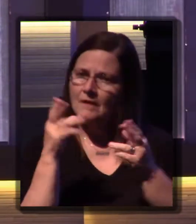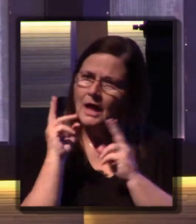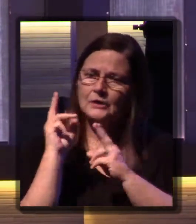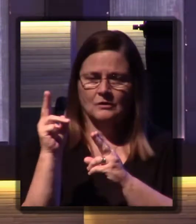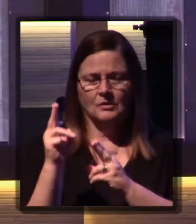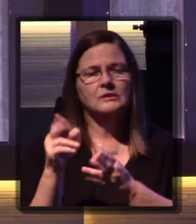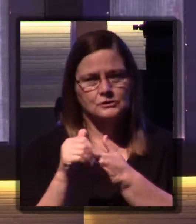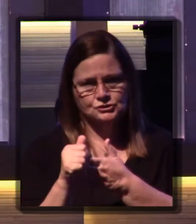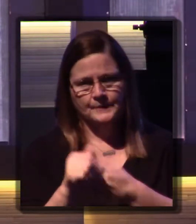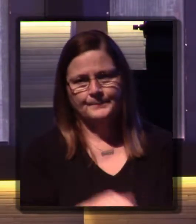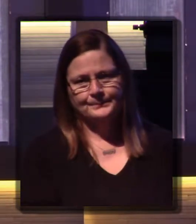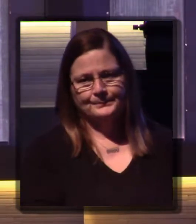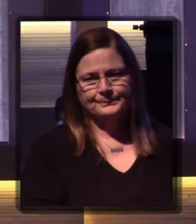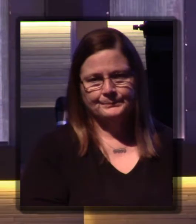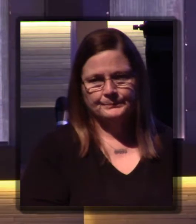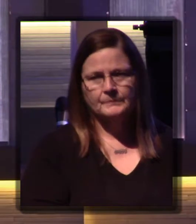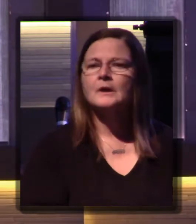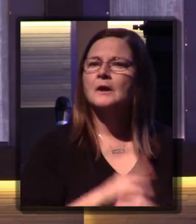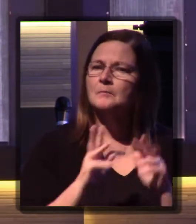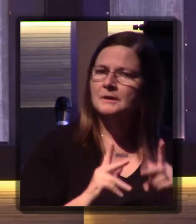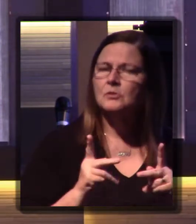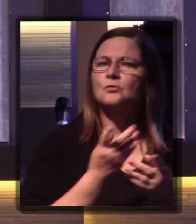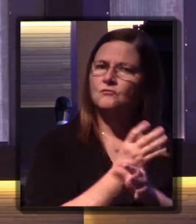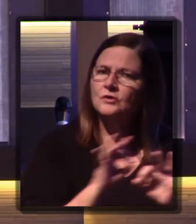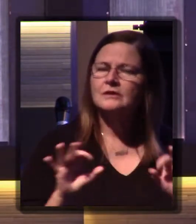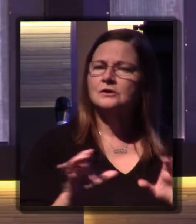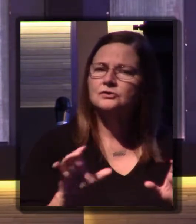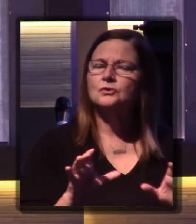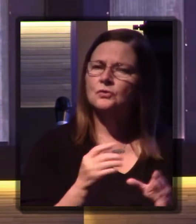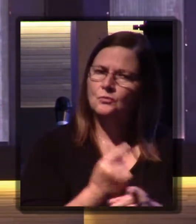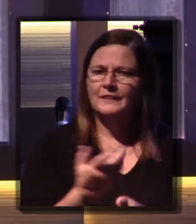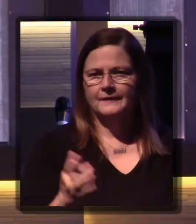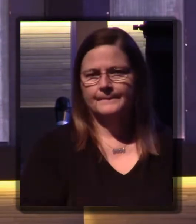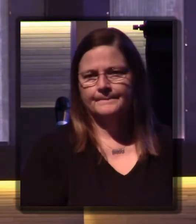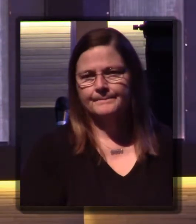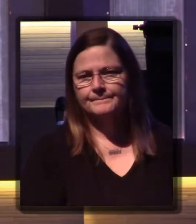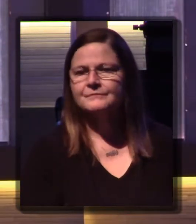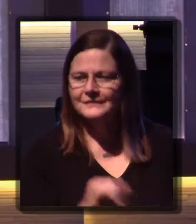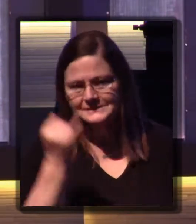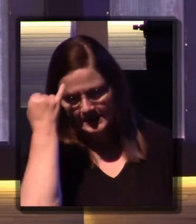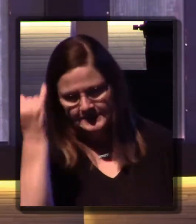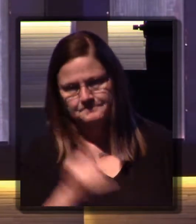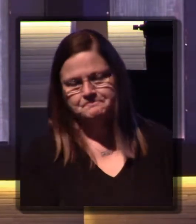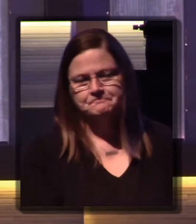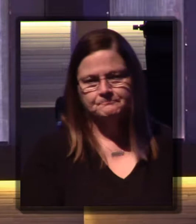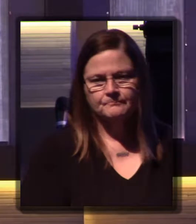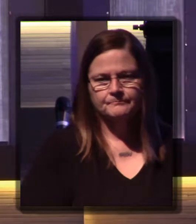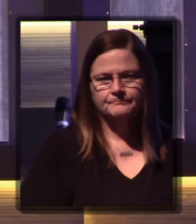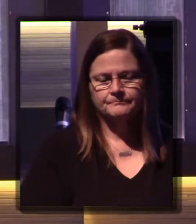leadership, that is honorable leadership, those who freely do what is right. That's the idea